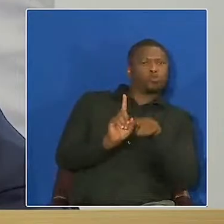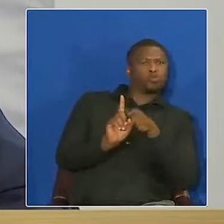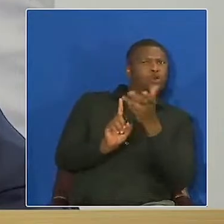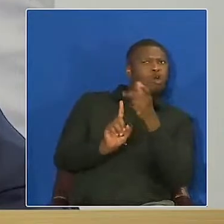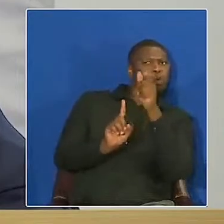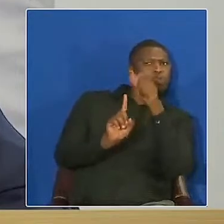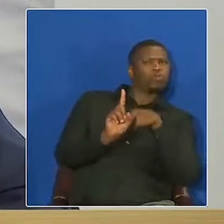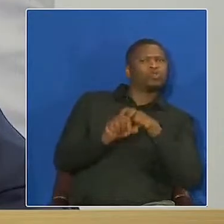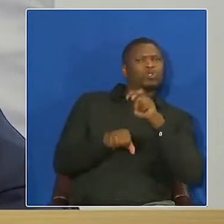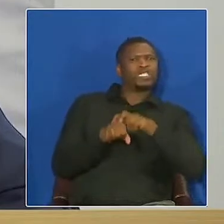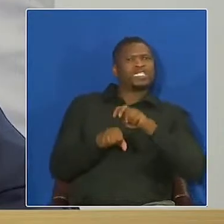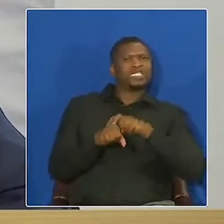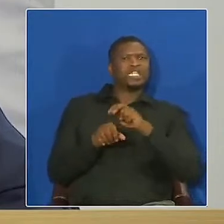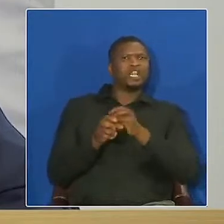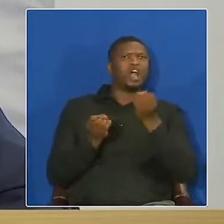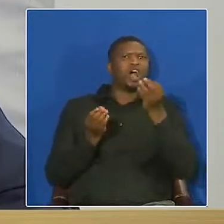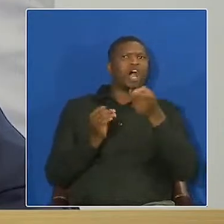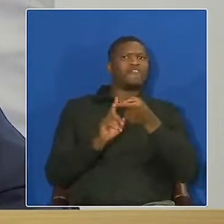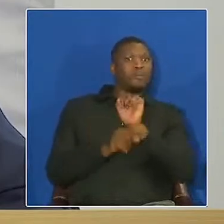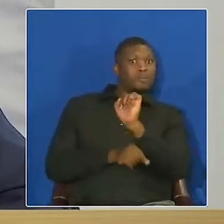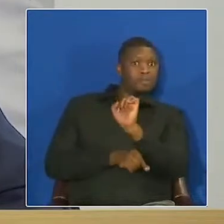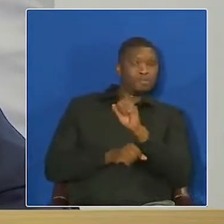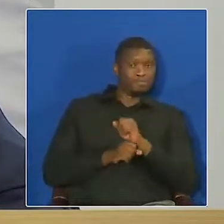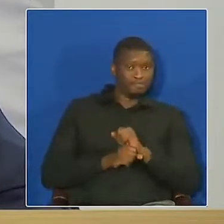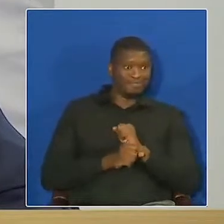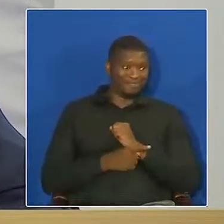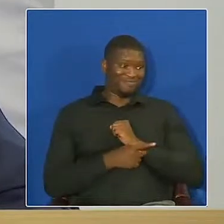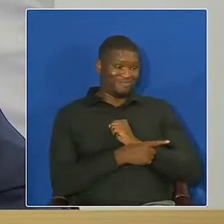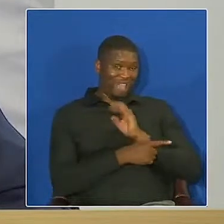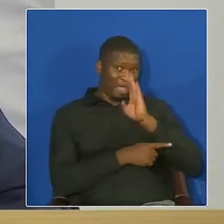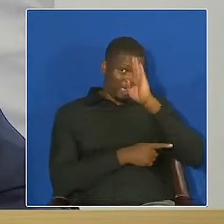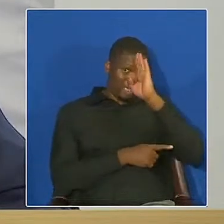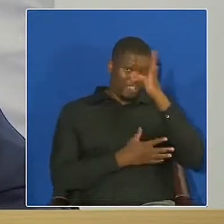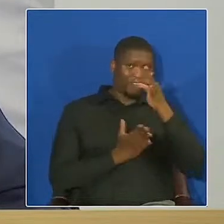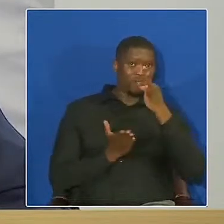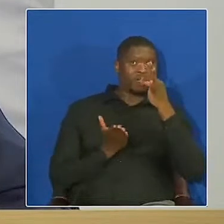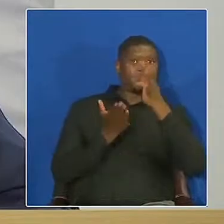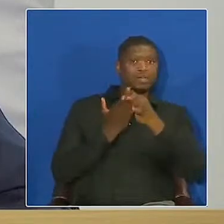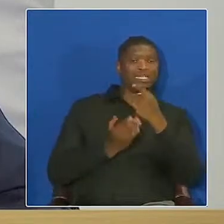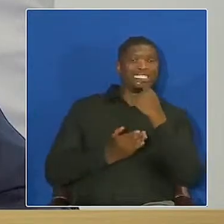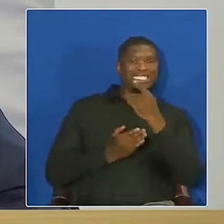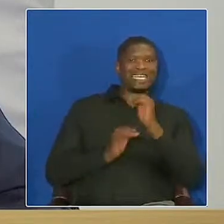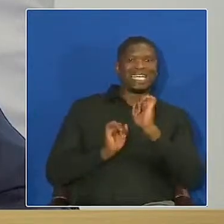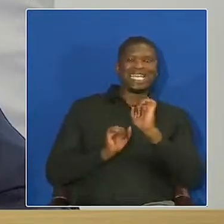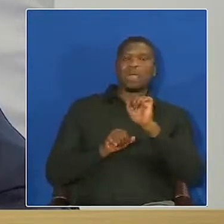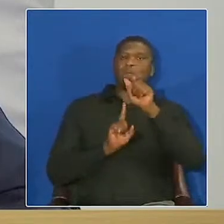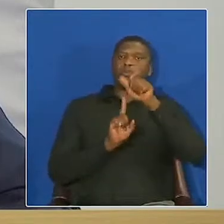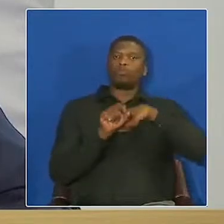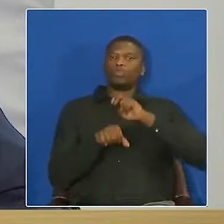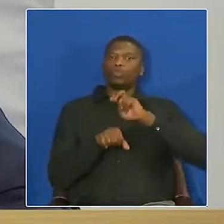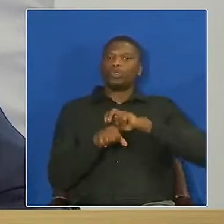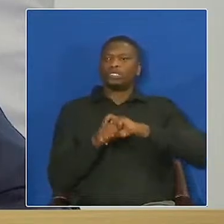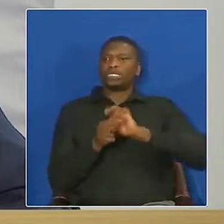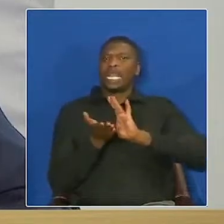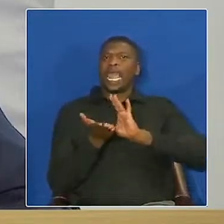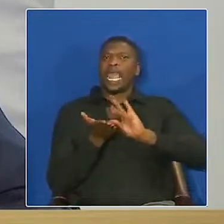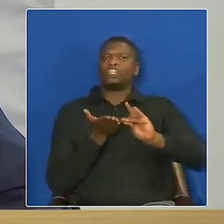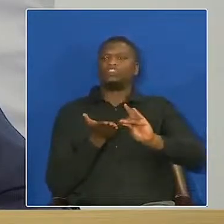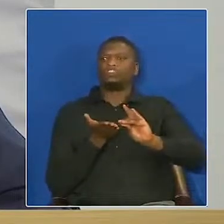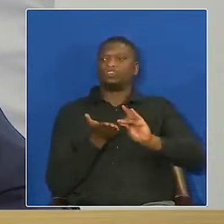a statement from. And Mr. Brown Mokgotsi suggesting that the guy needs cash in order